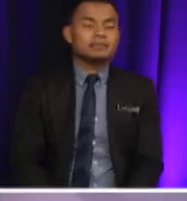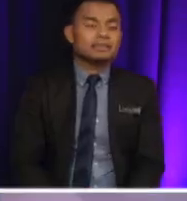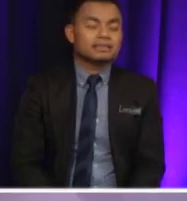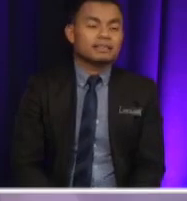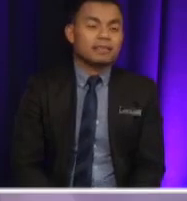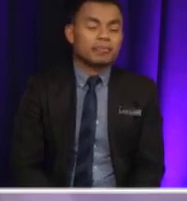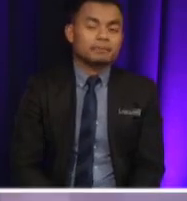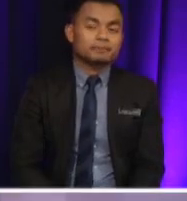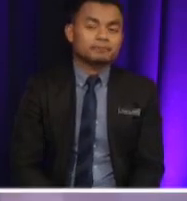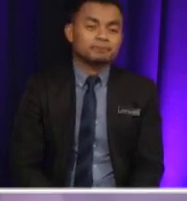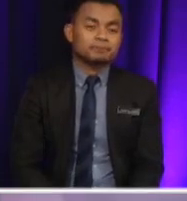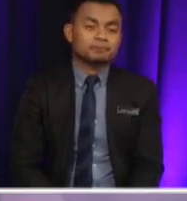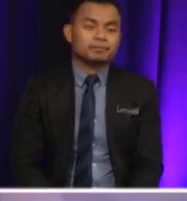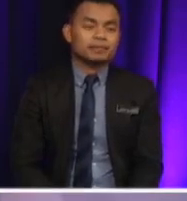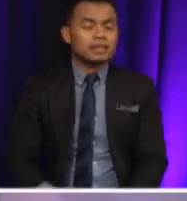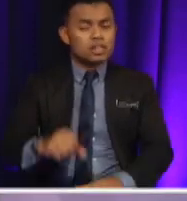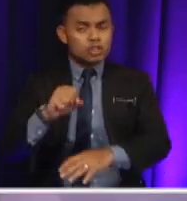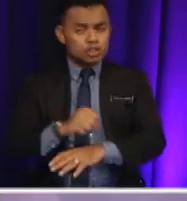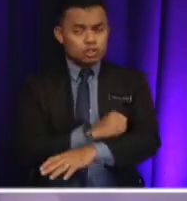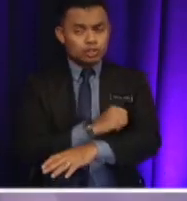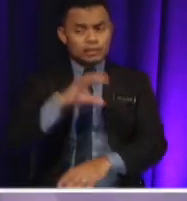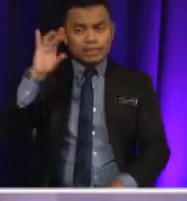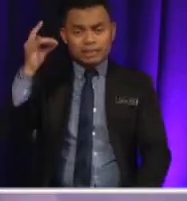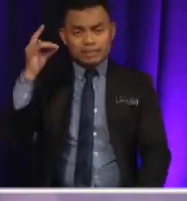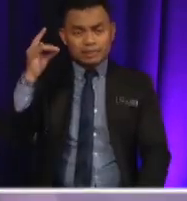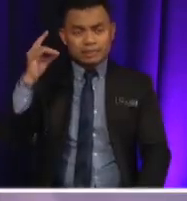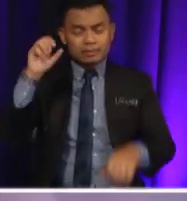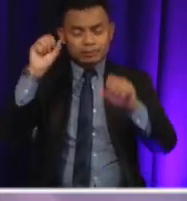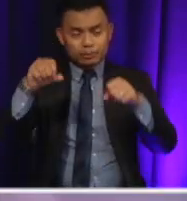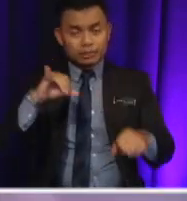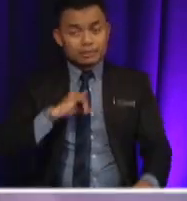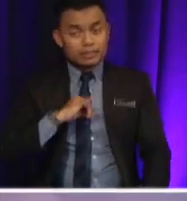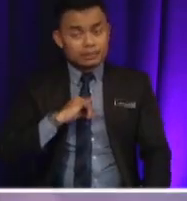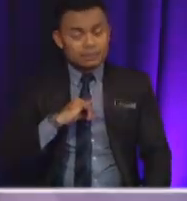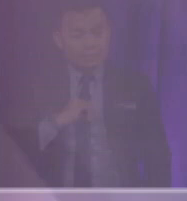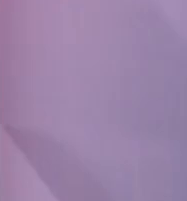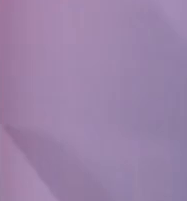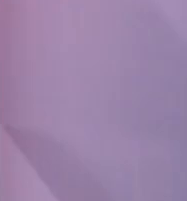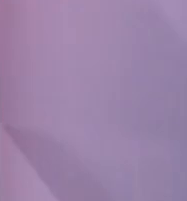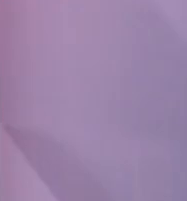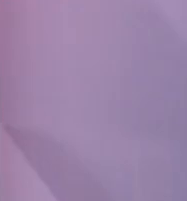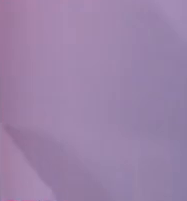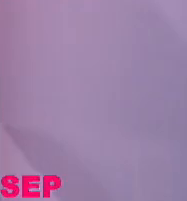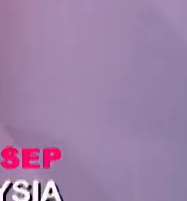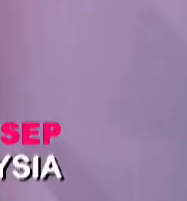Sonnet 18, Shall I Compare Thee to a Summer's Day, written by William Shakespeare.